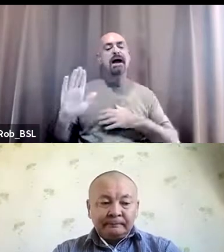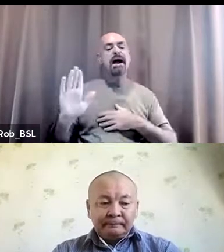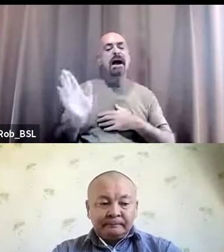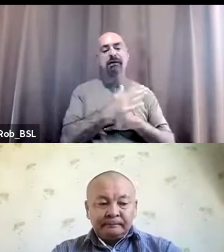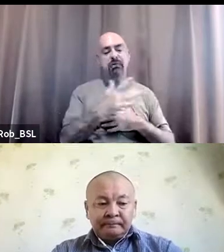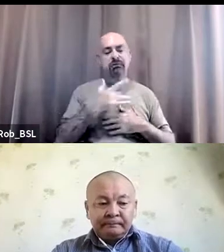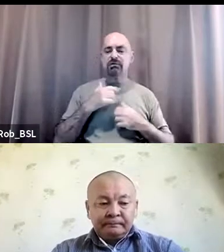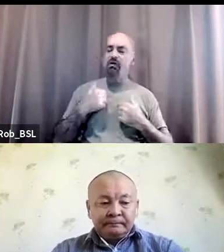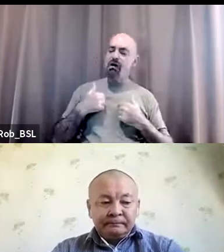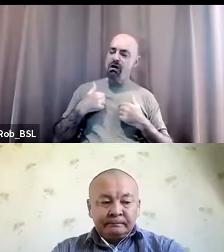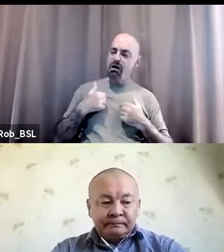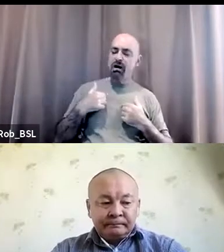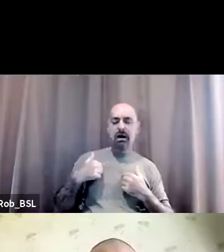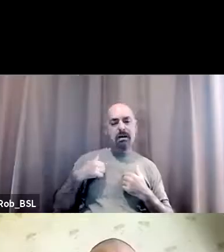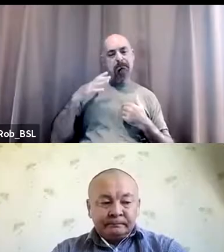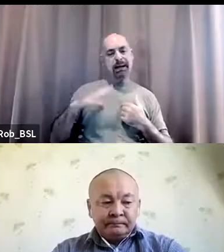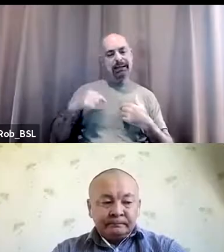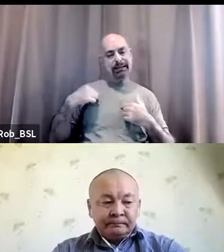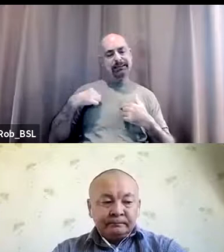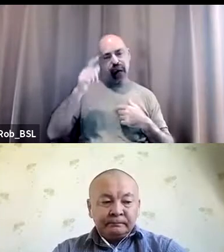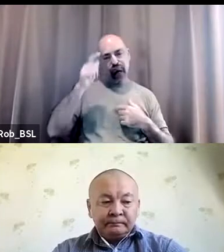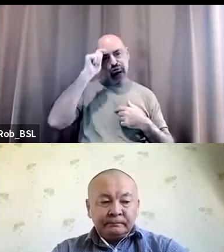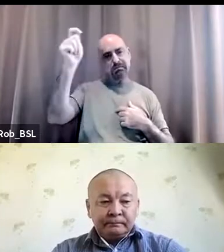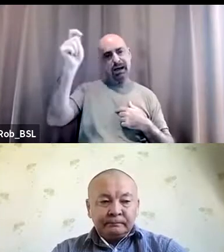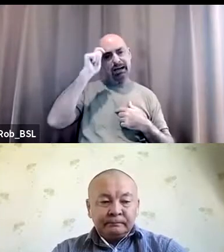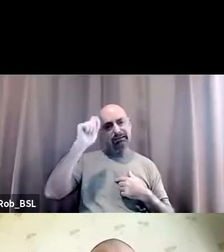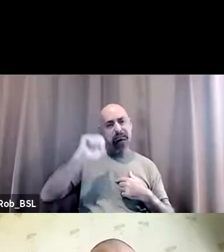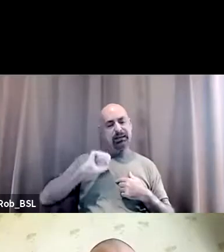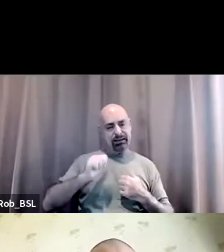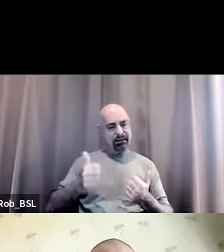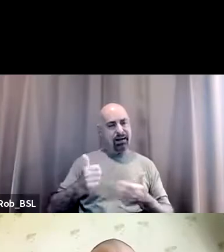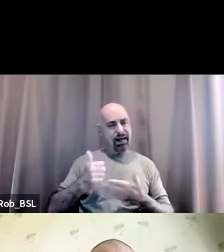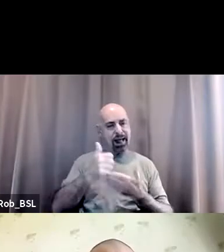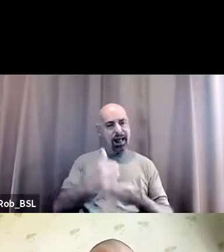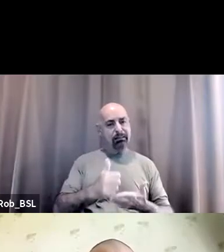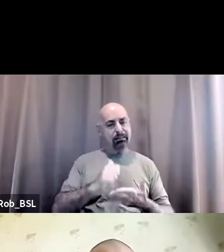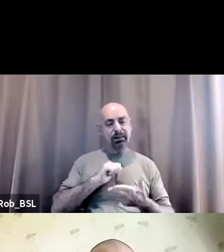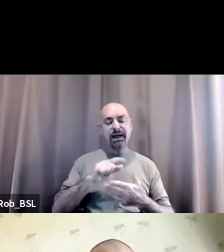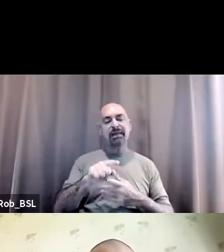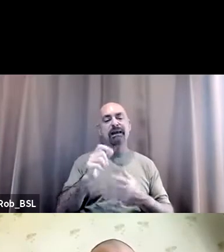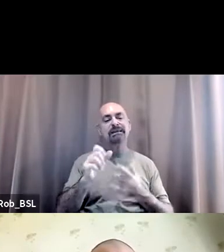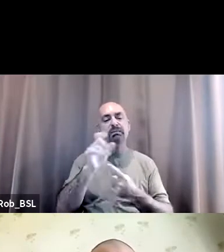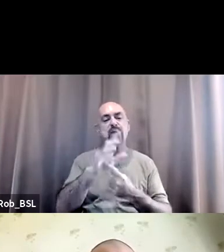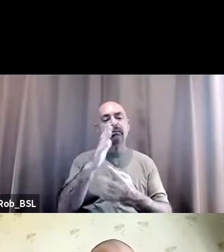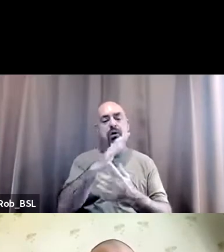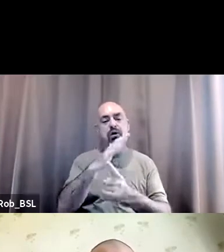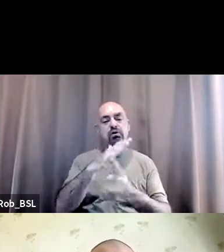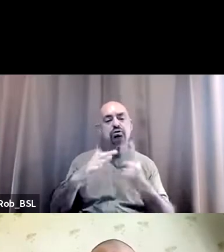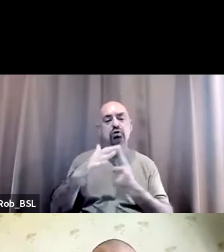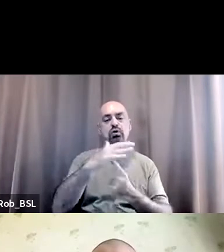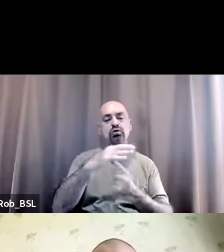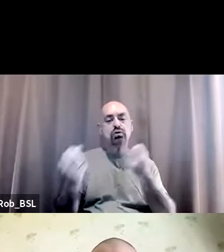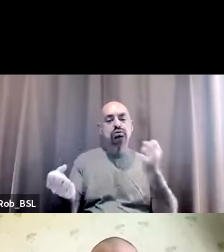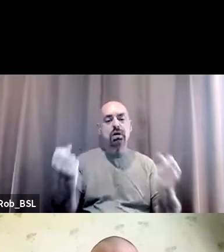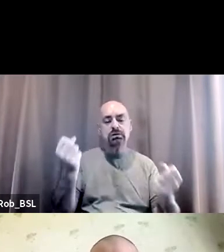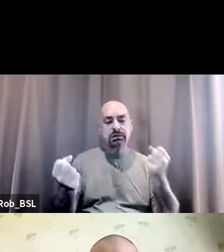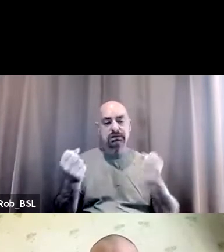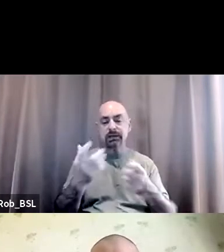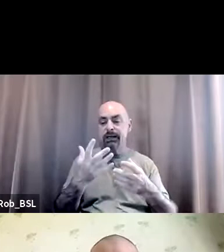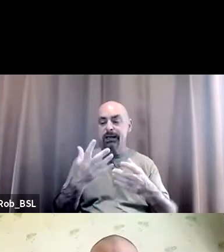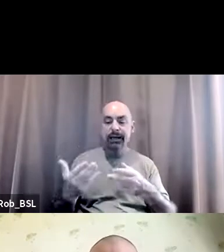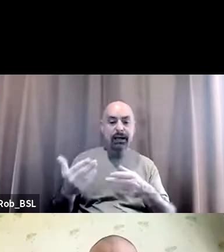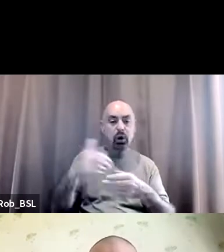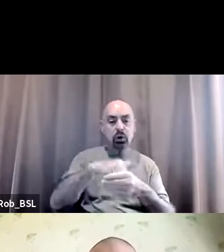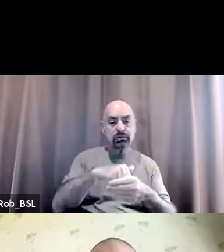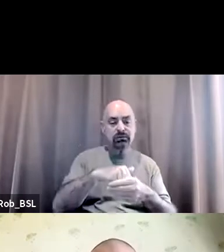are respected and met. This has important social justice impacts in extending inclusivity and leaving no